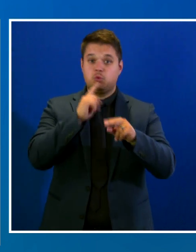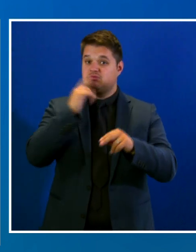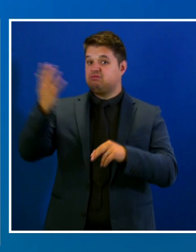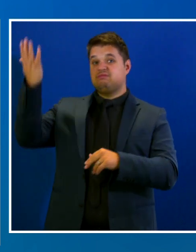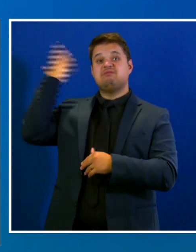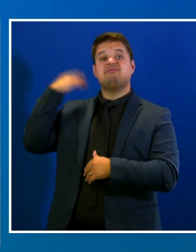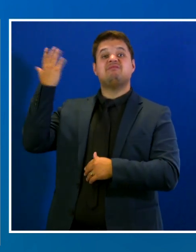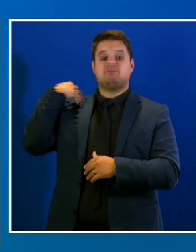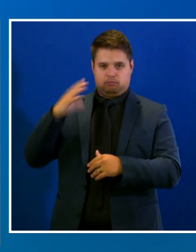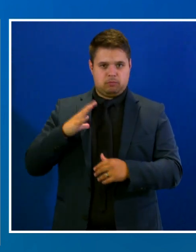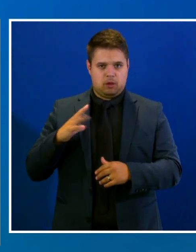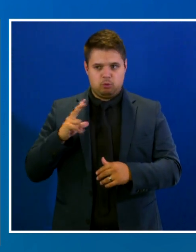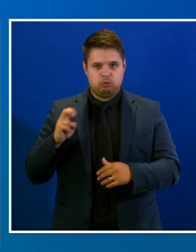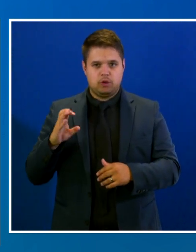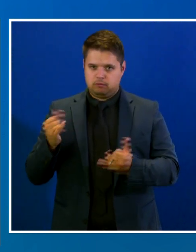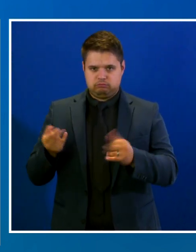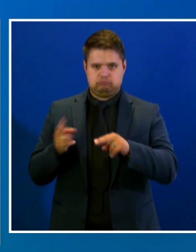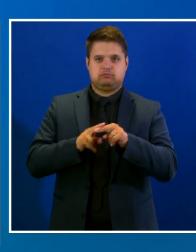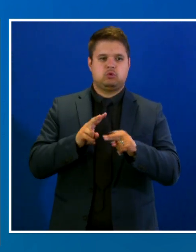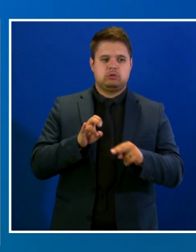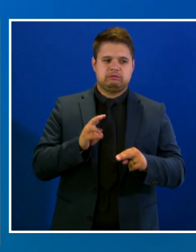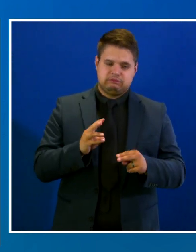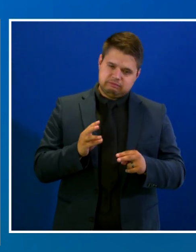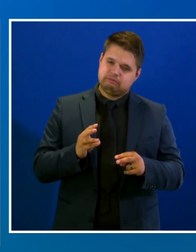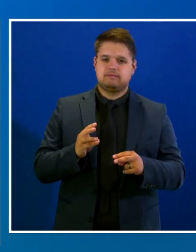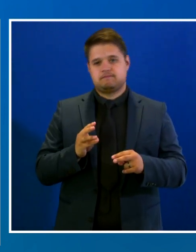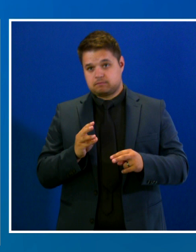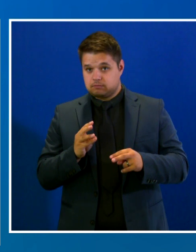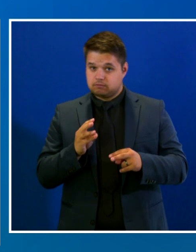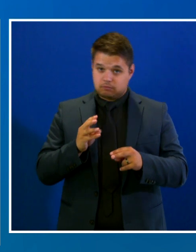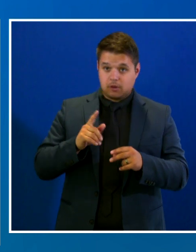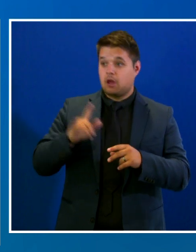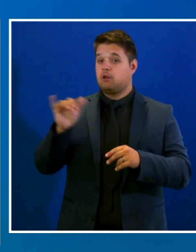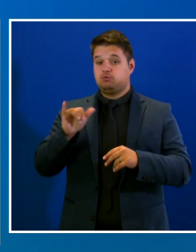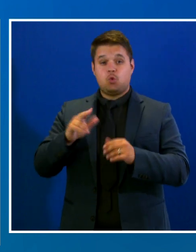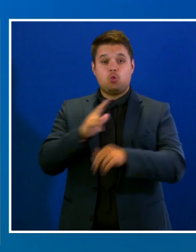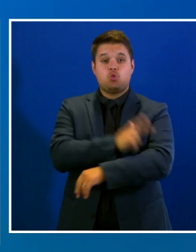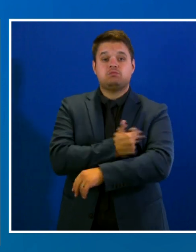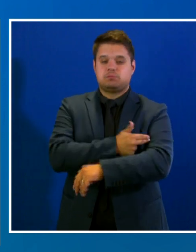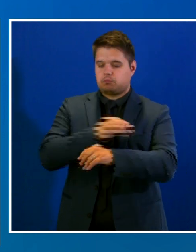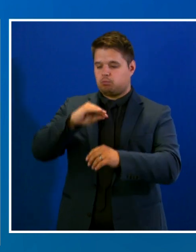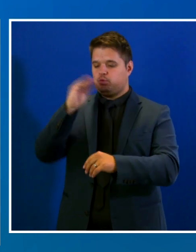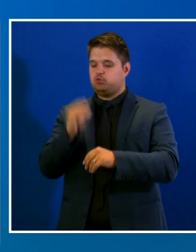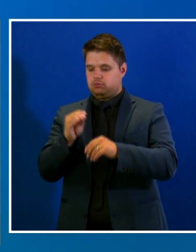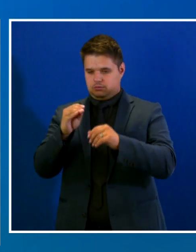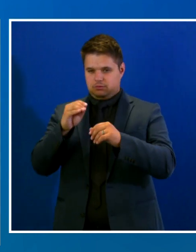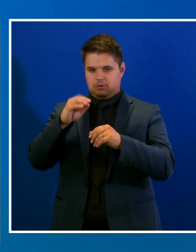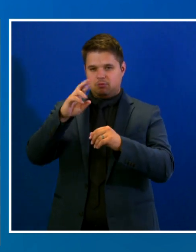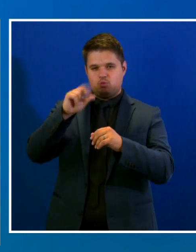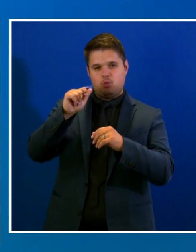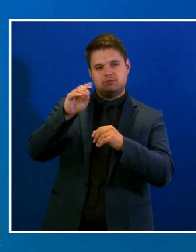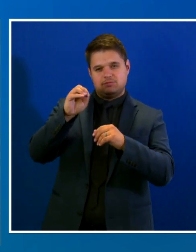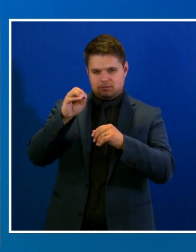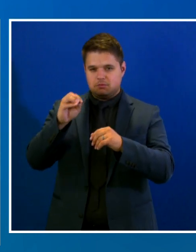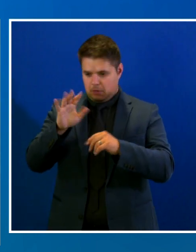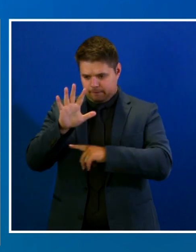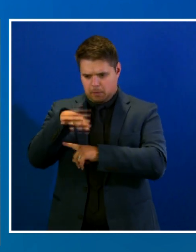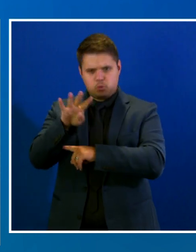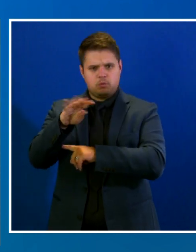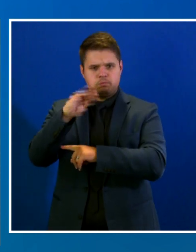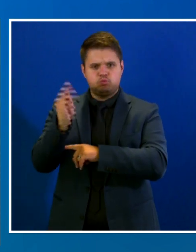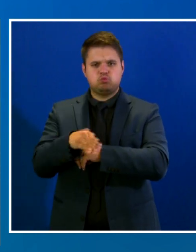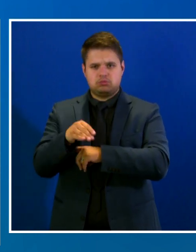to 5.4 per 100,000 over 7 days. That's up from 3.8.